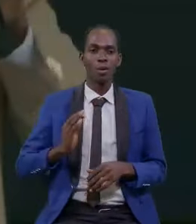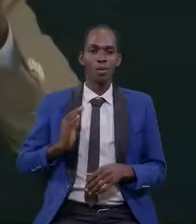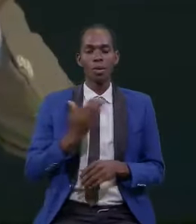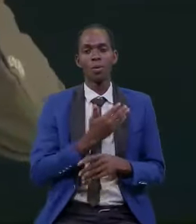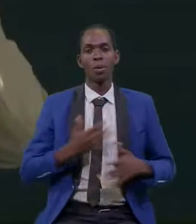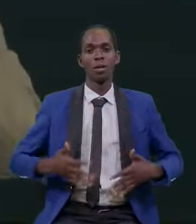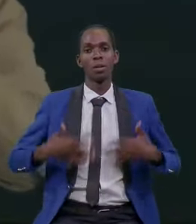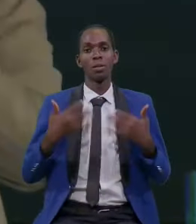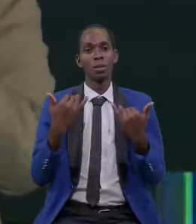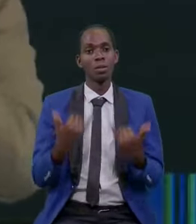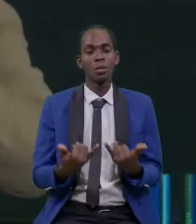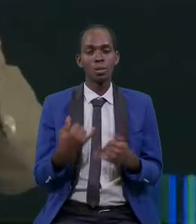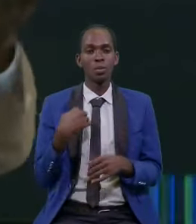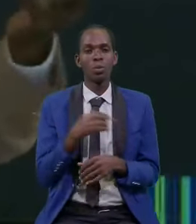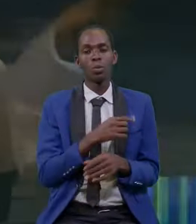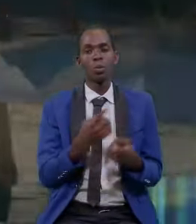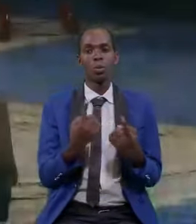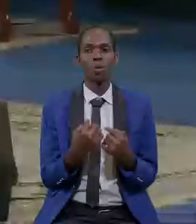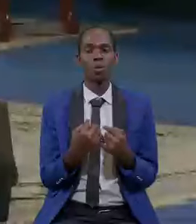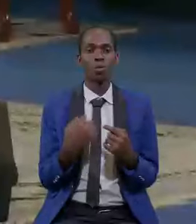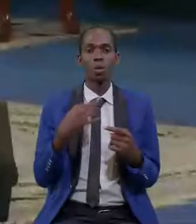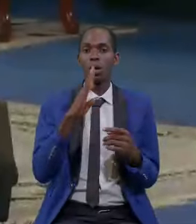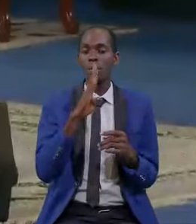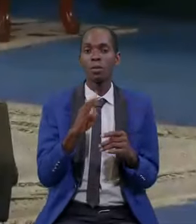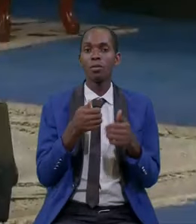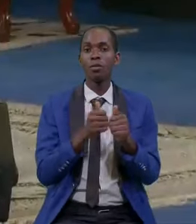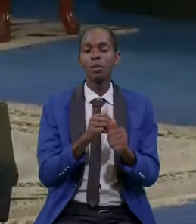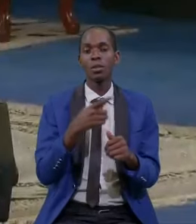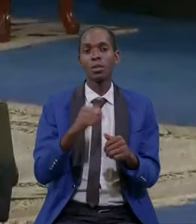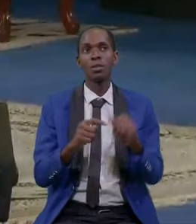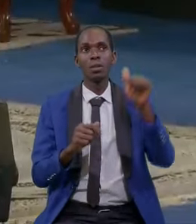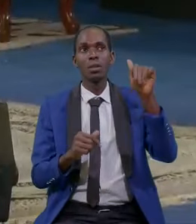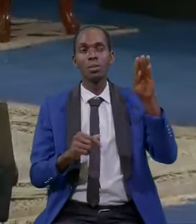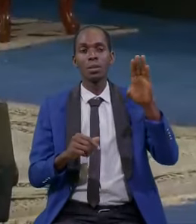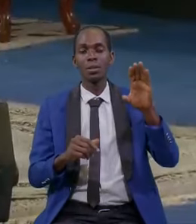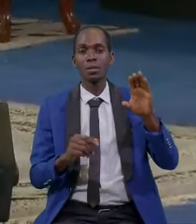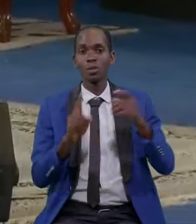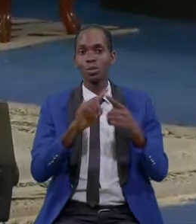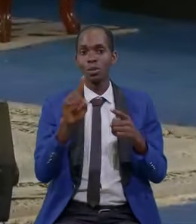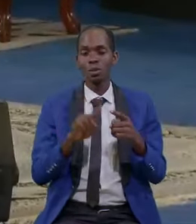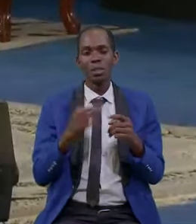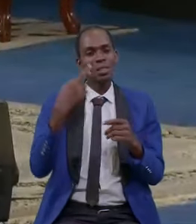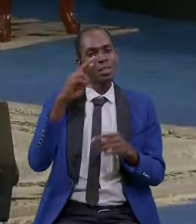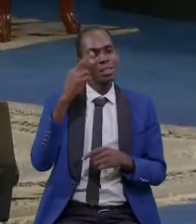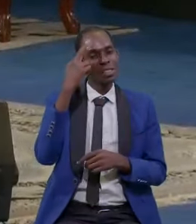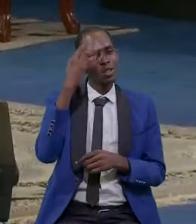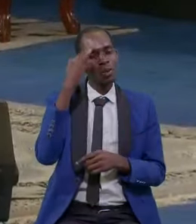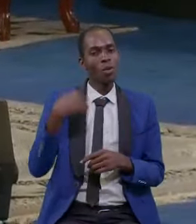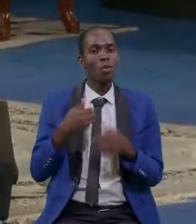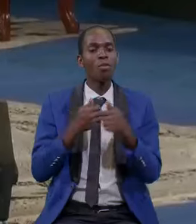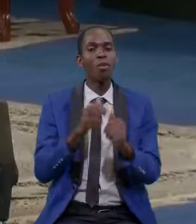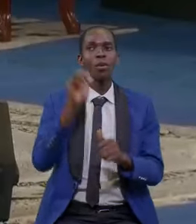we come, we've been following the alphabet. By the way, the reason we follow the alphabet is because it says I'm